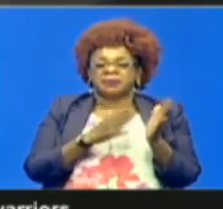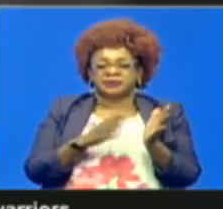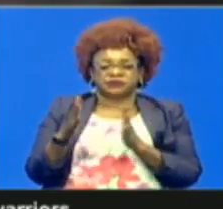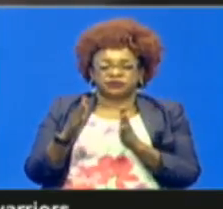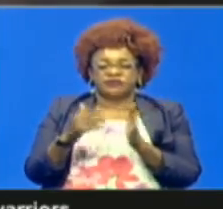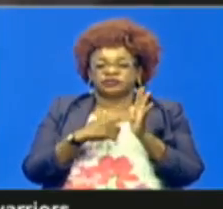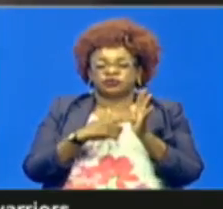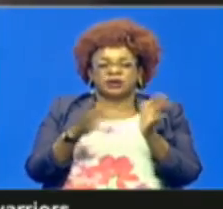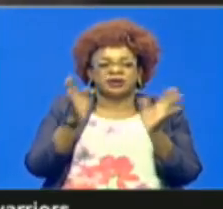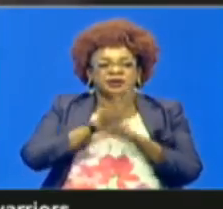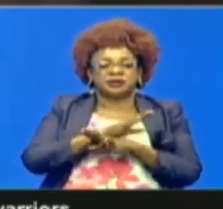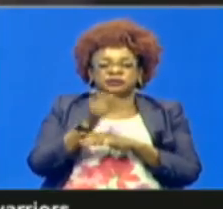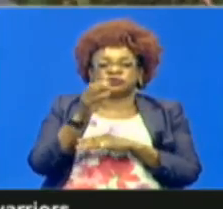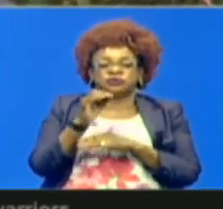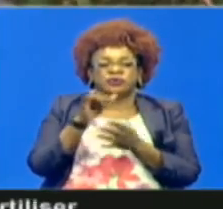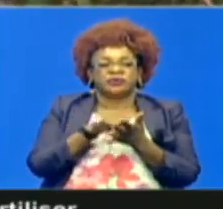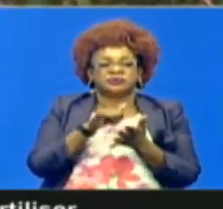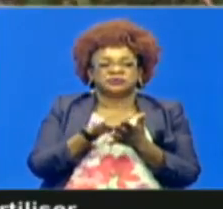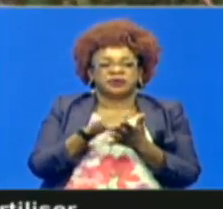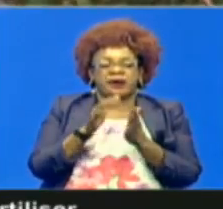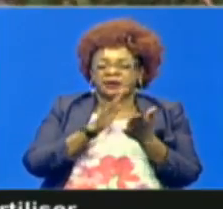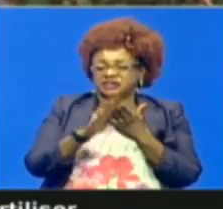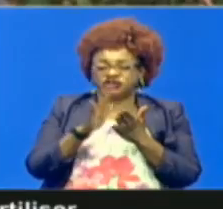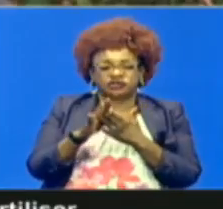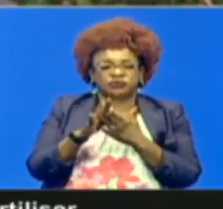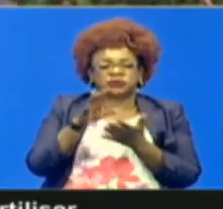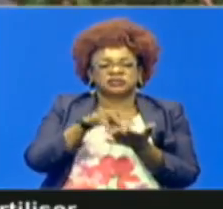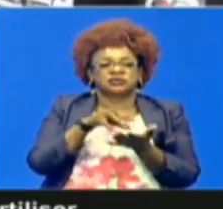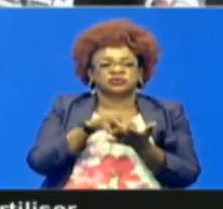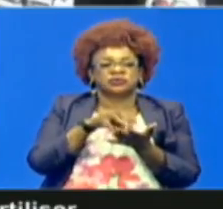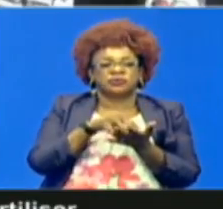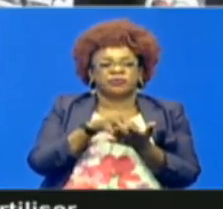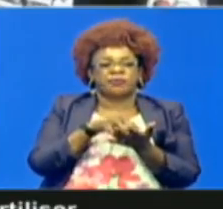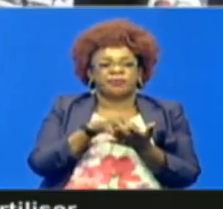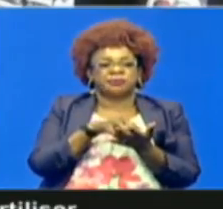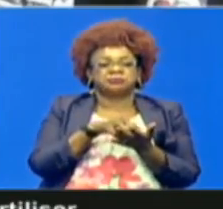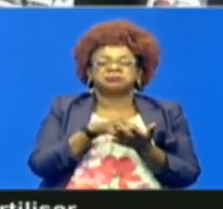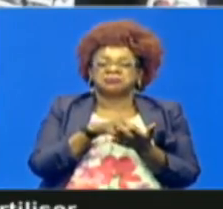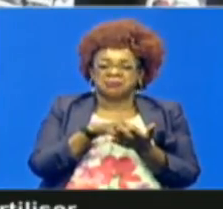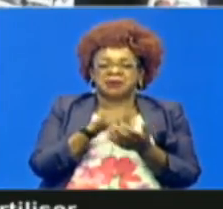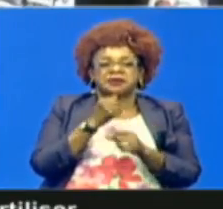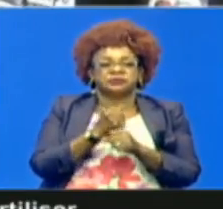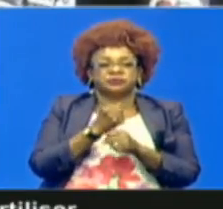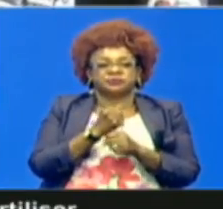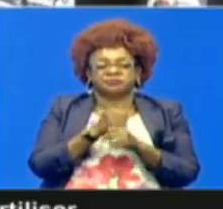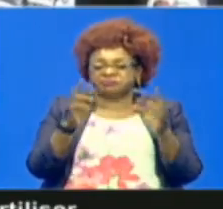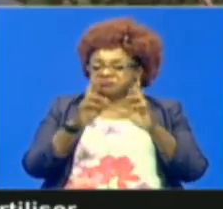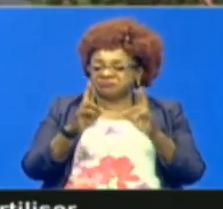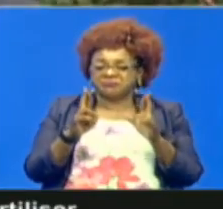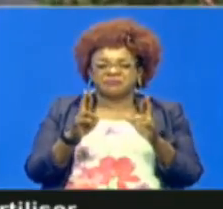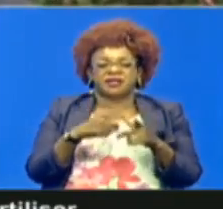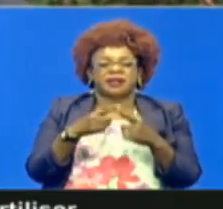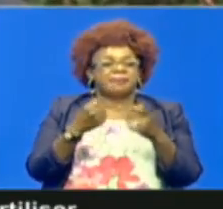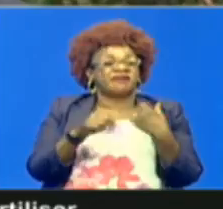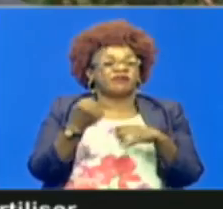show at night. So I rush up to the station, I go and connect my stuff, I get ready, then I perform.